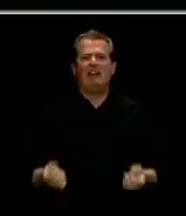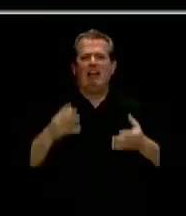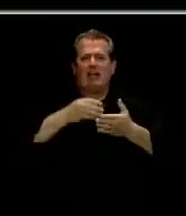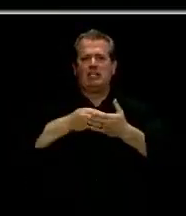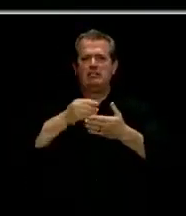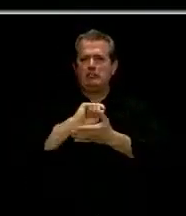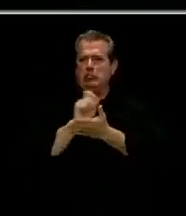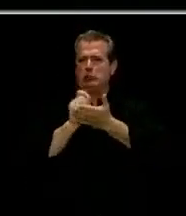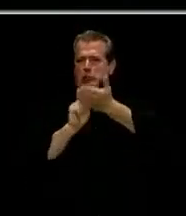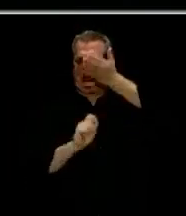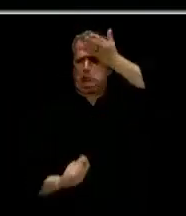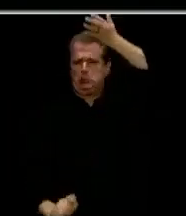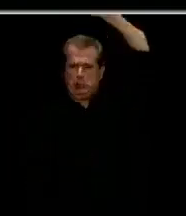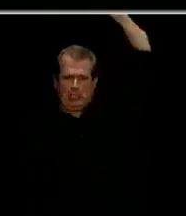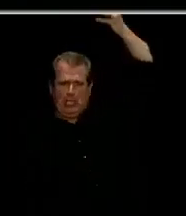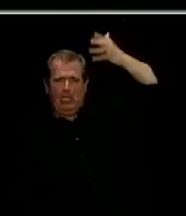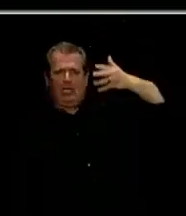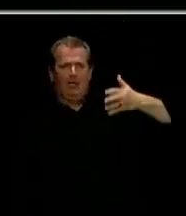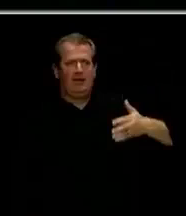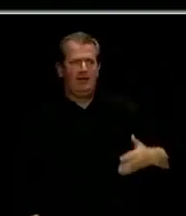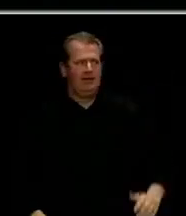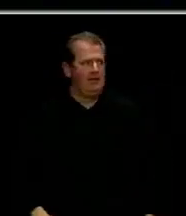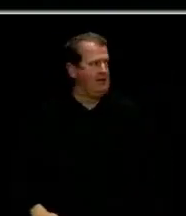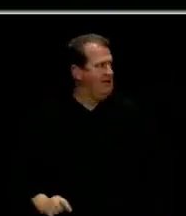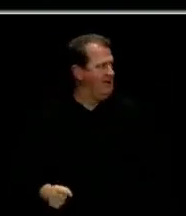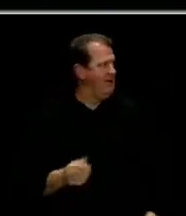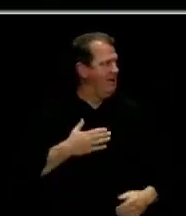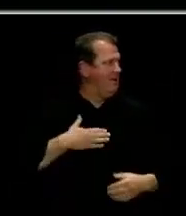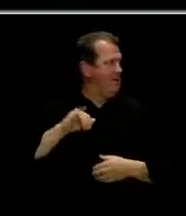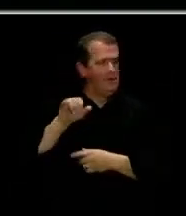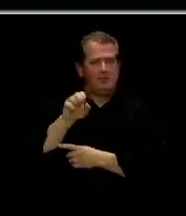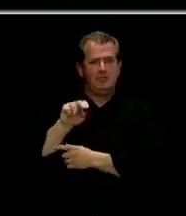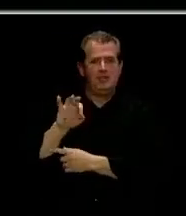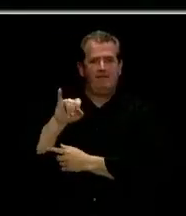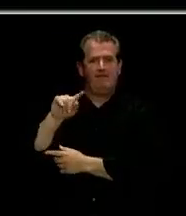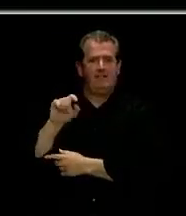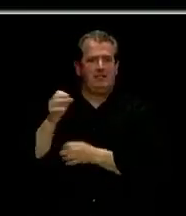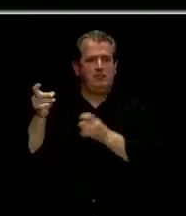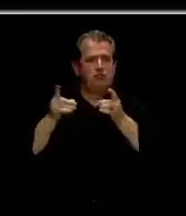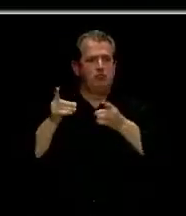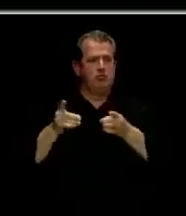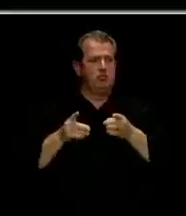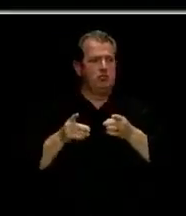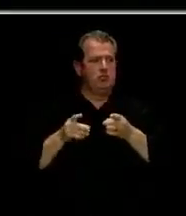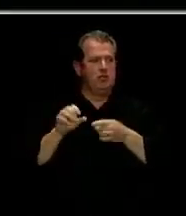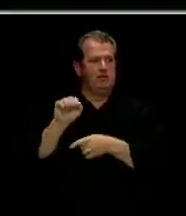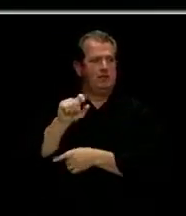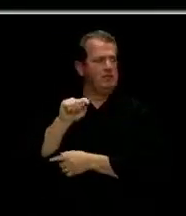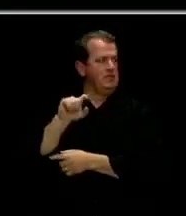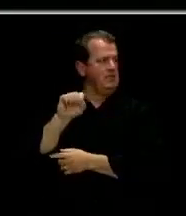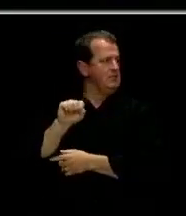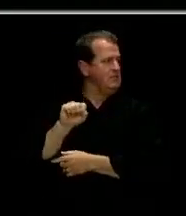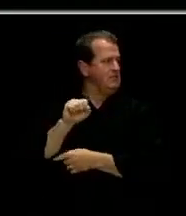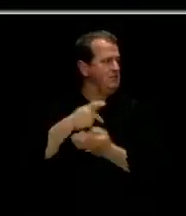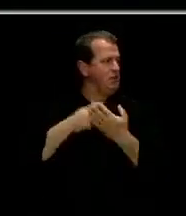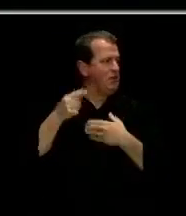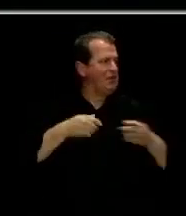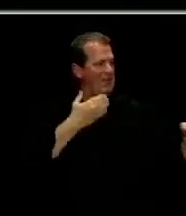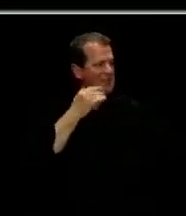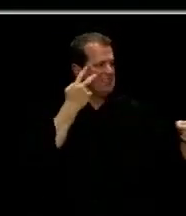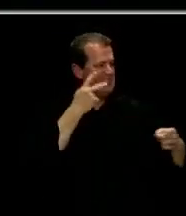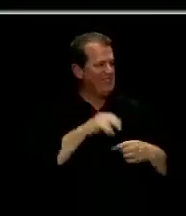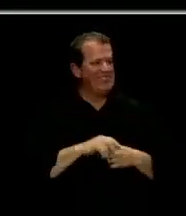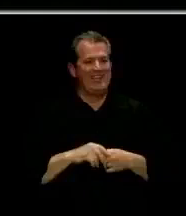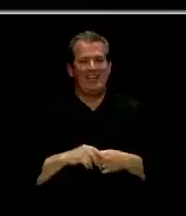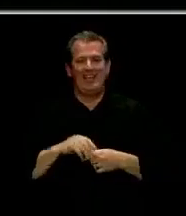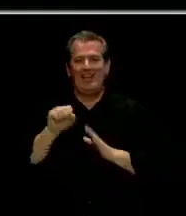So I want to take a minute. Thanks again, Lori. My name's John Finch. I'm the director of the Status program. Hey, how's it going? Good to see you. State